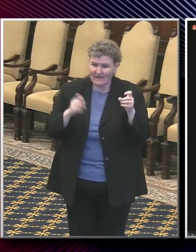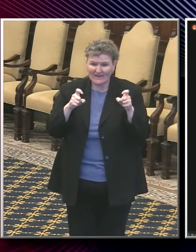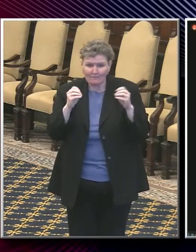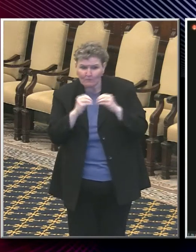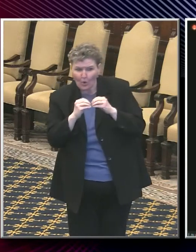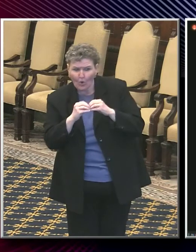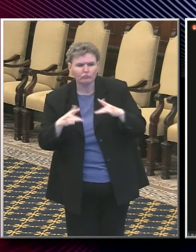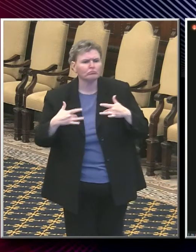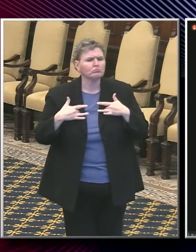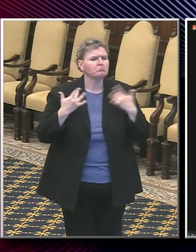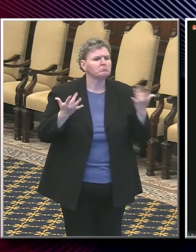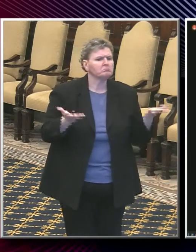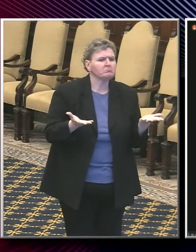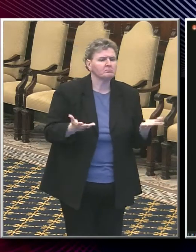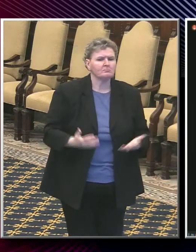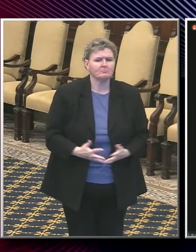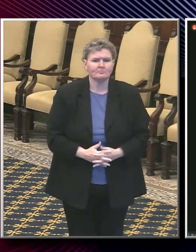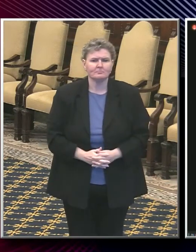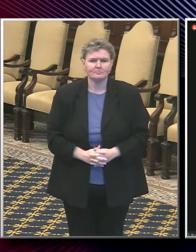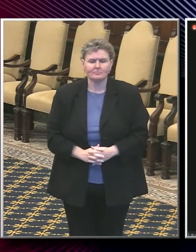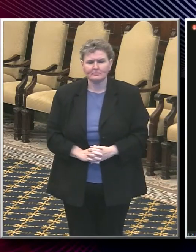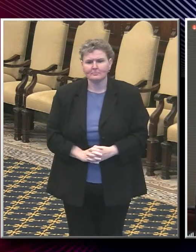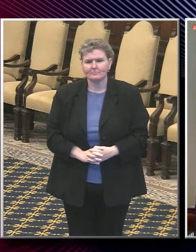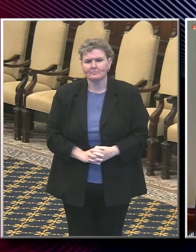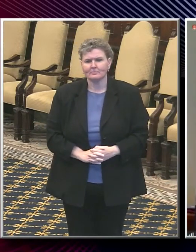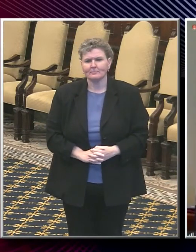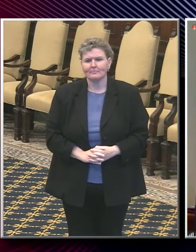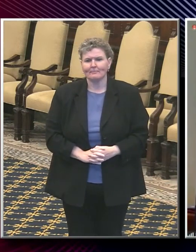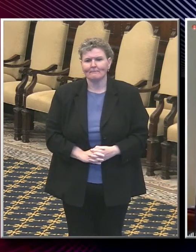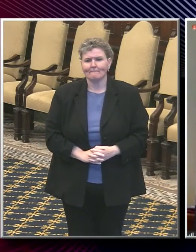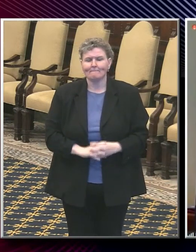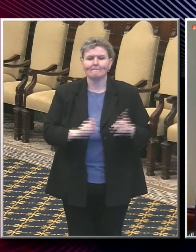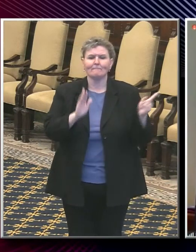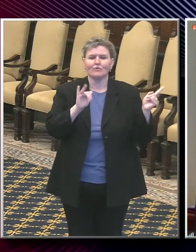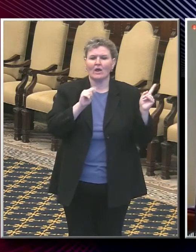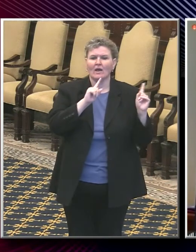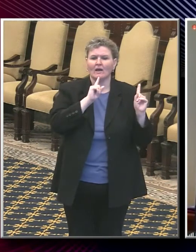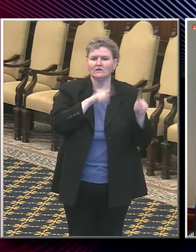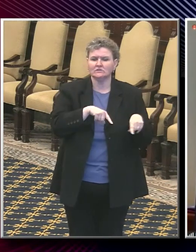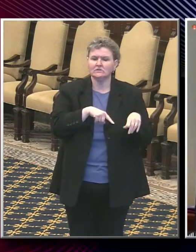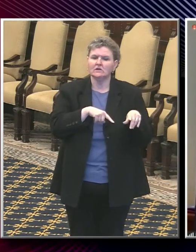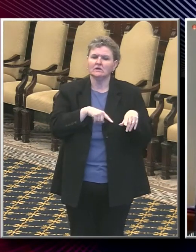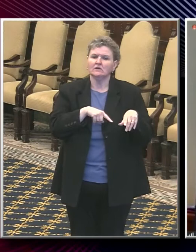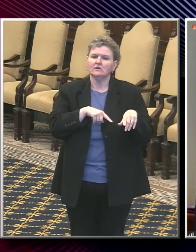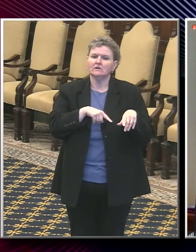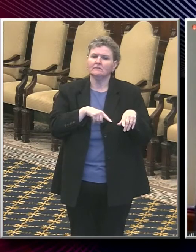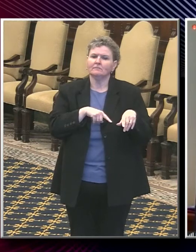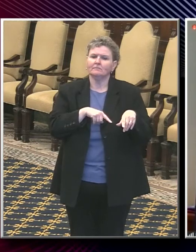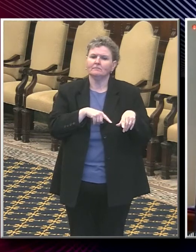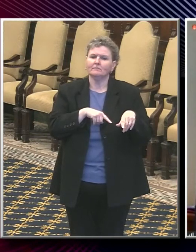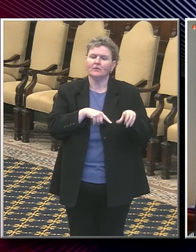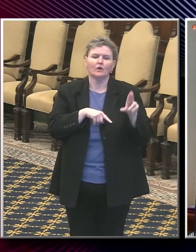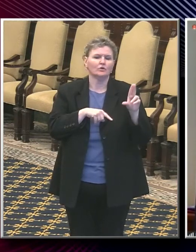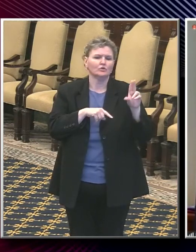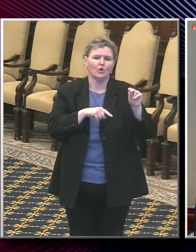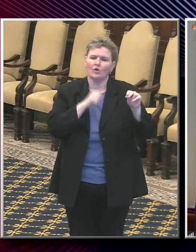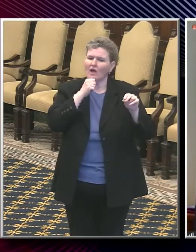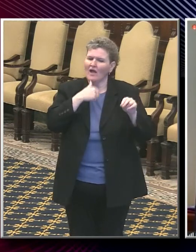it important for us as a city to really drill down on Memorial Day and to do social